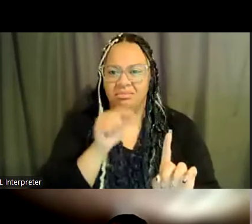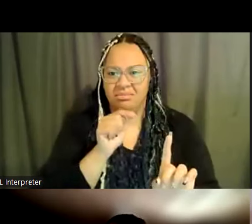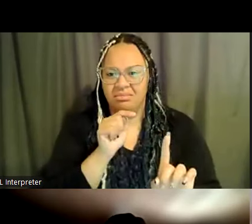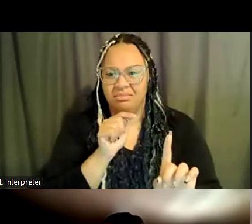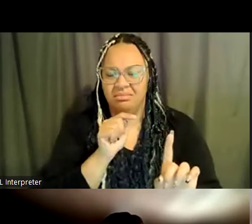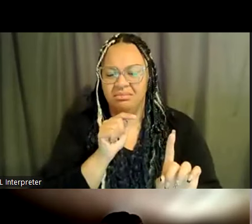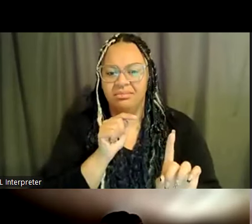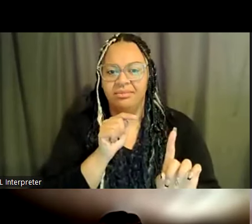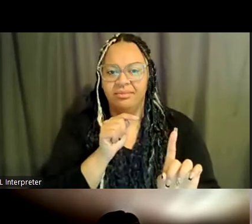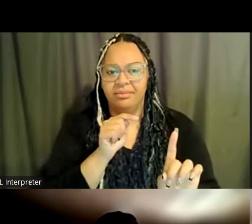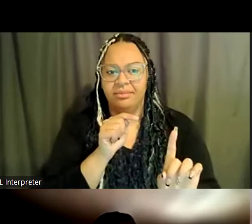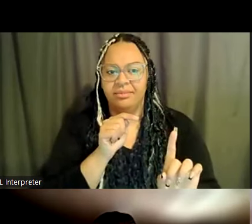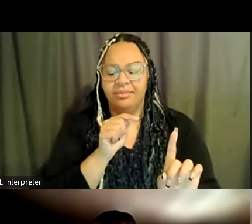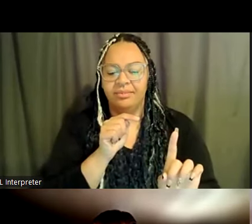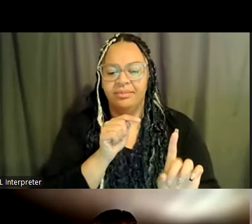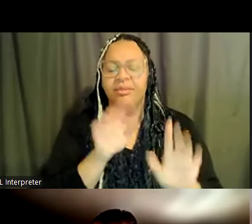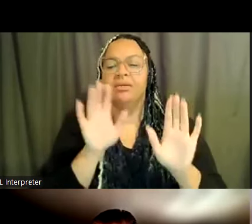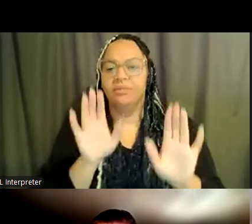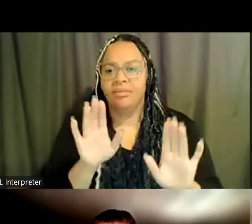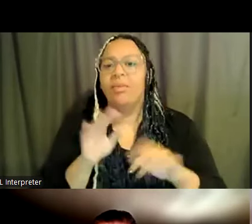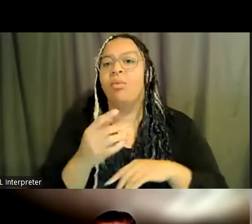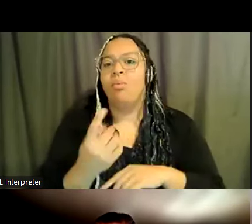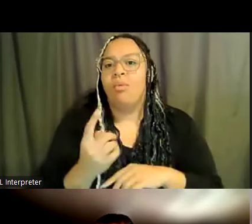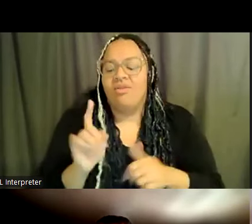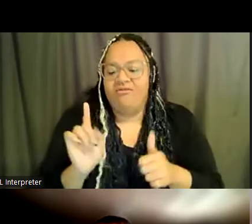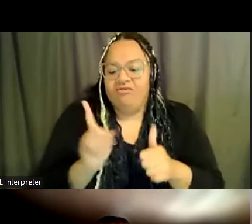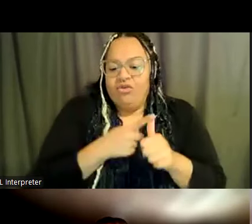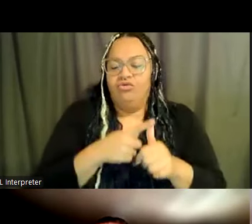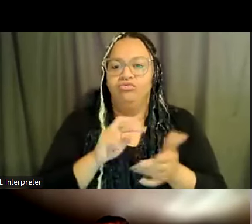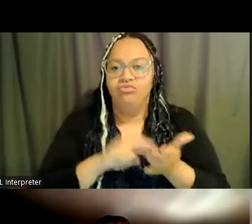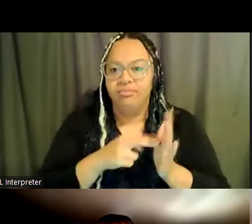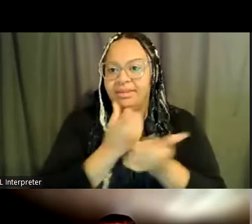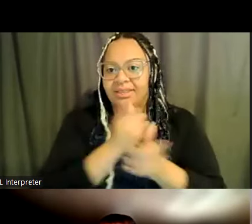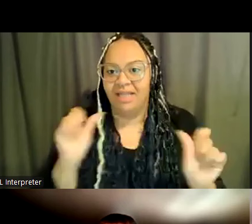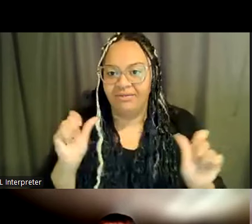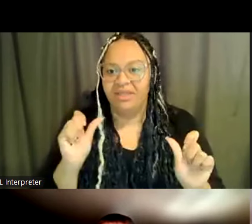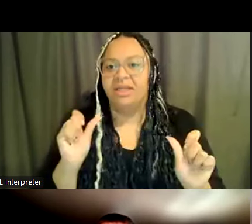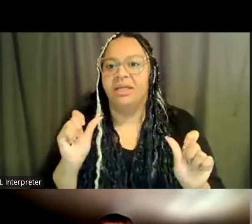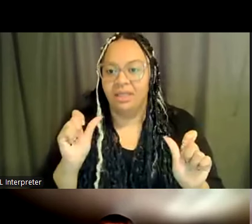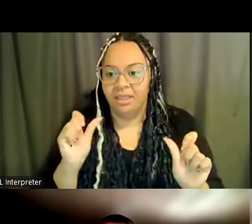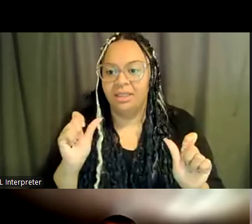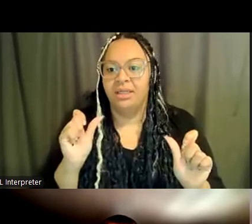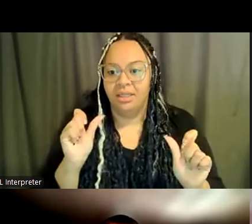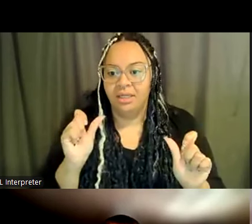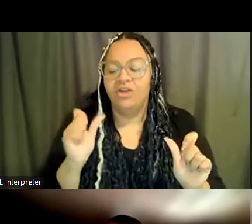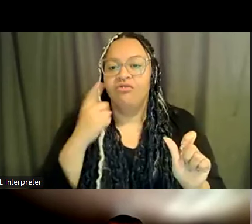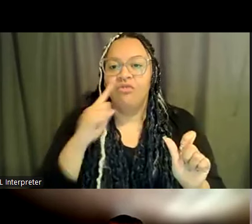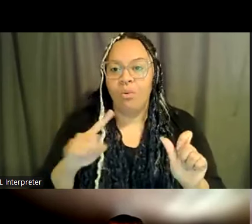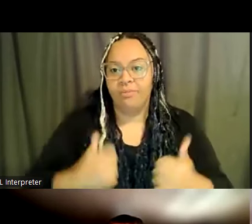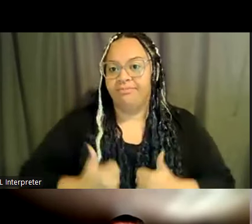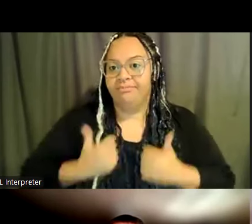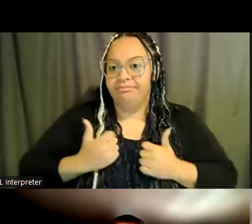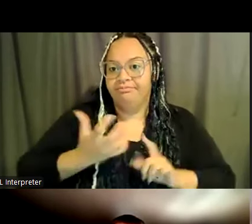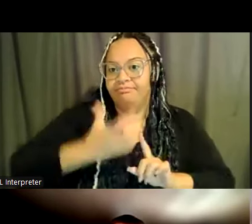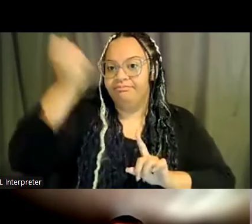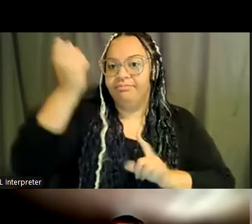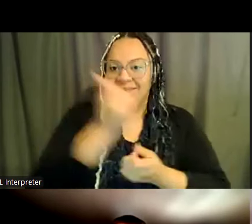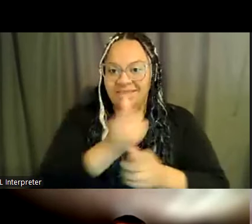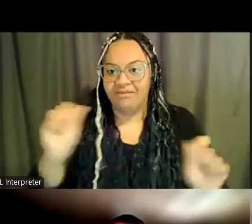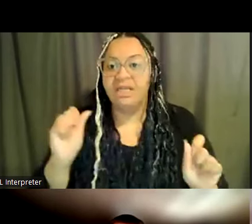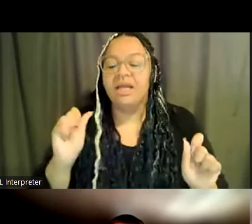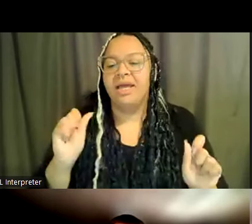a forward facing. So one of the first mean safety lethal means reductions for suicide prevention websites that is intended for